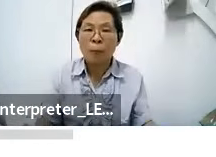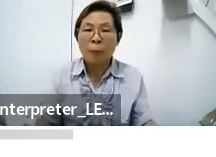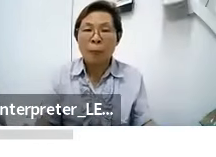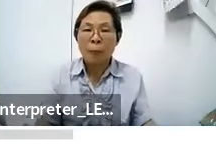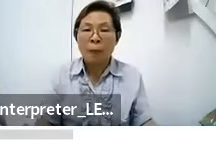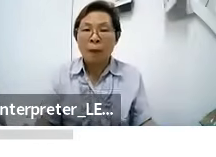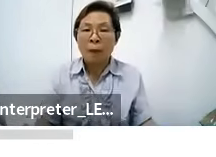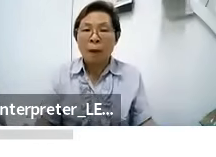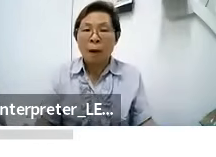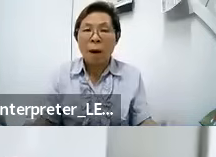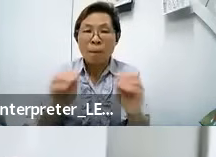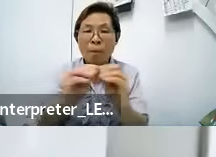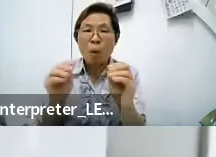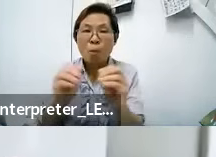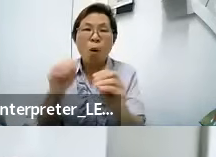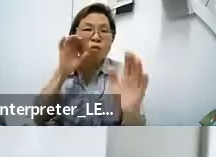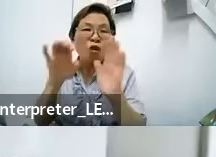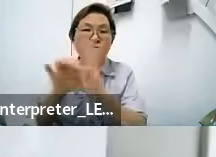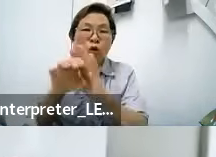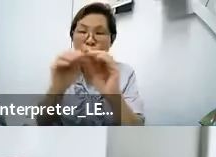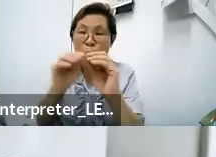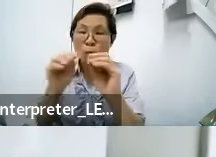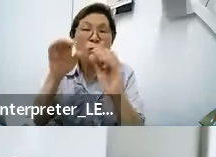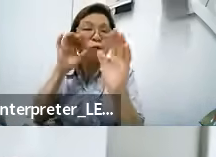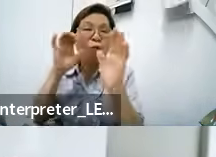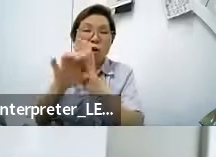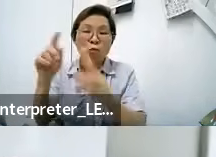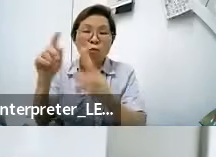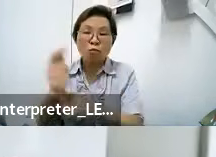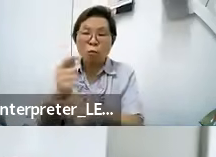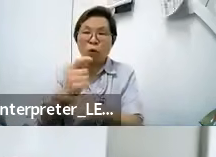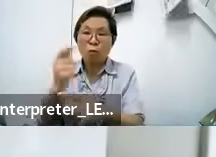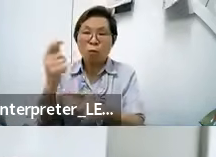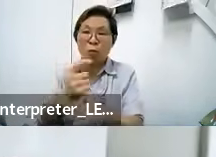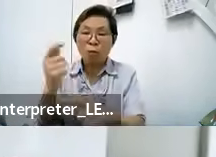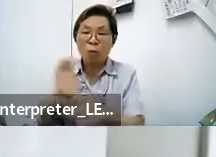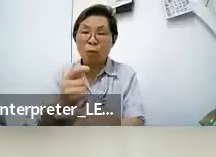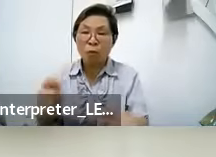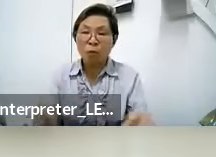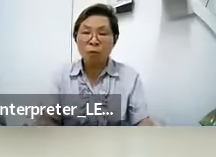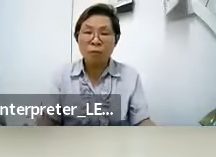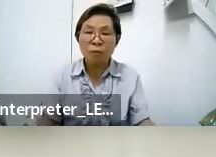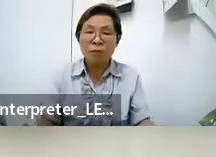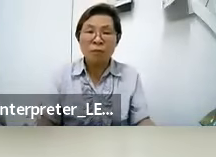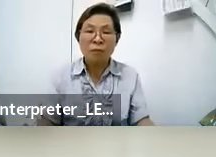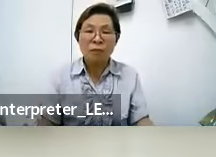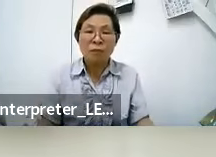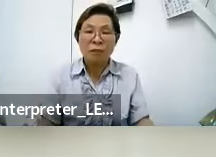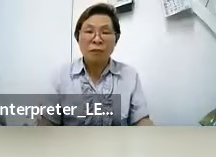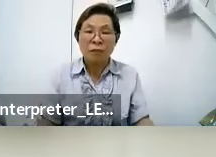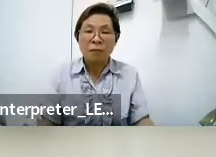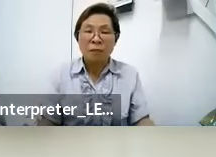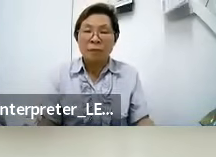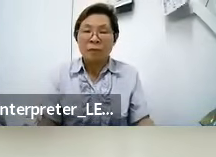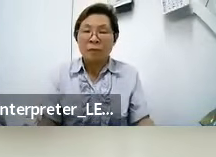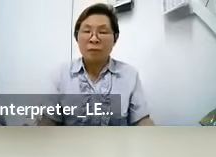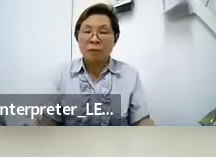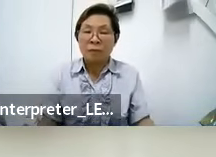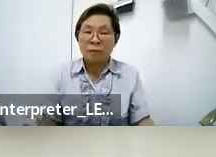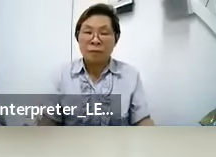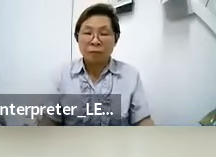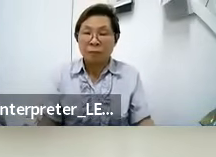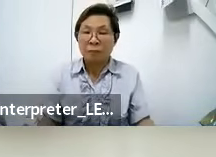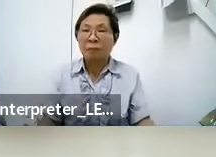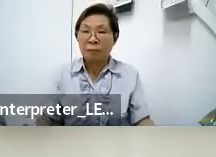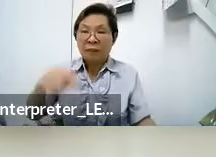So there are more photos of our training, and also these are our group photos that